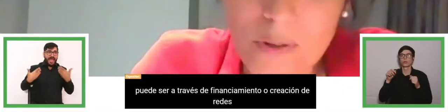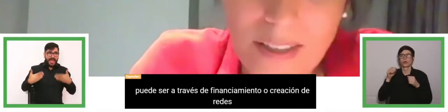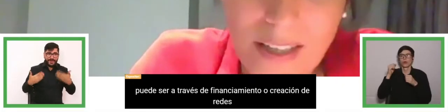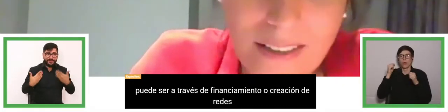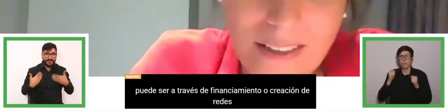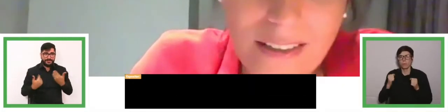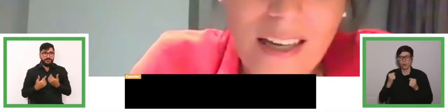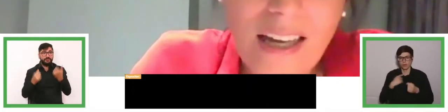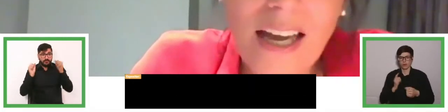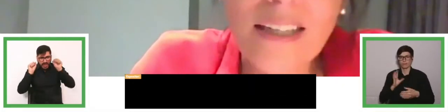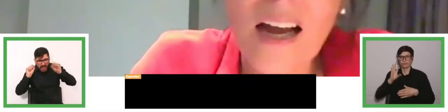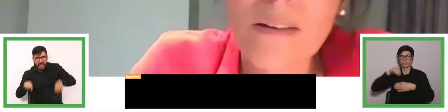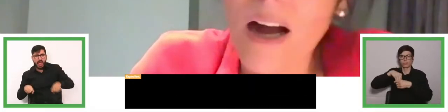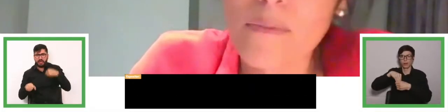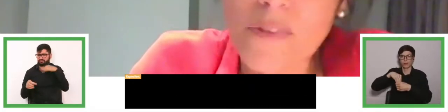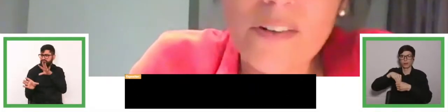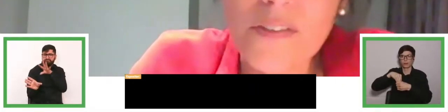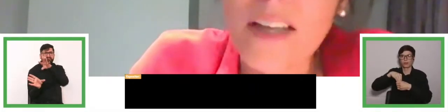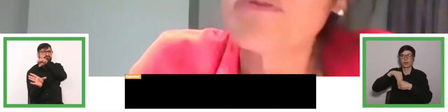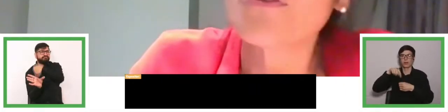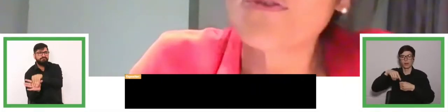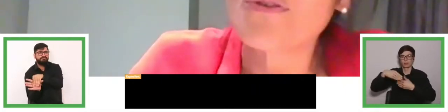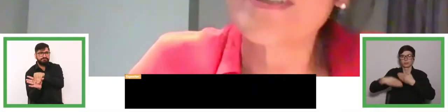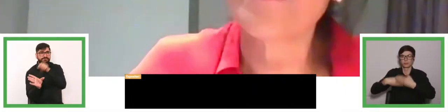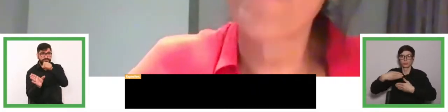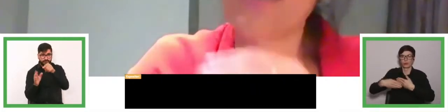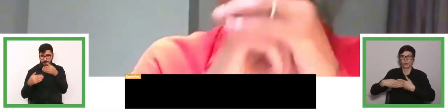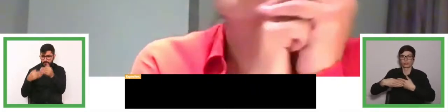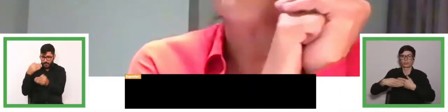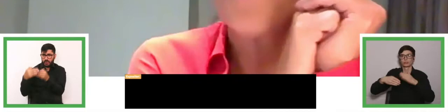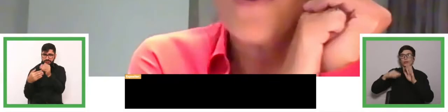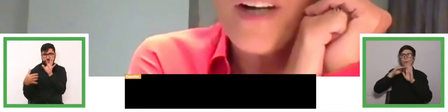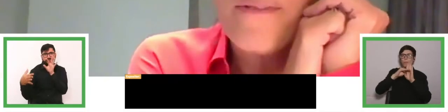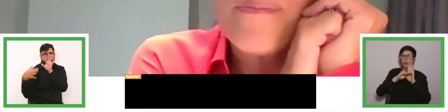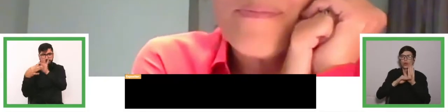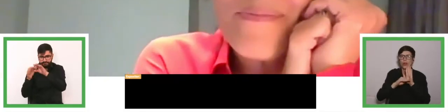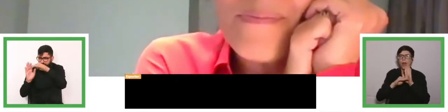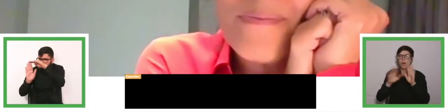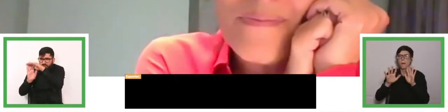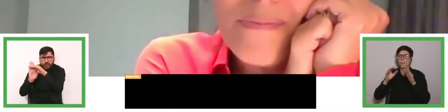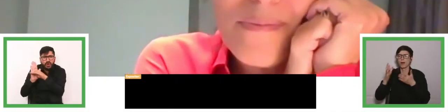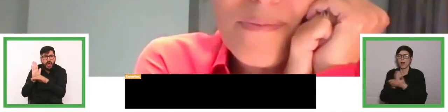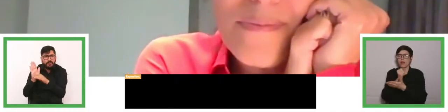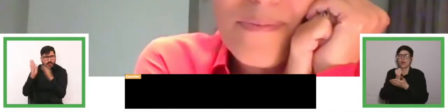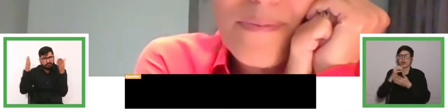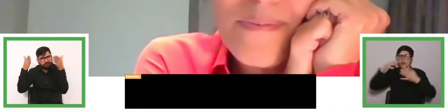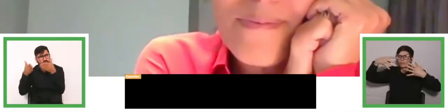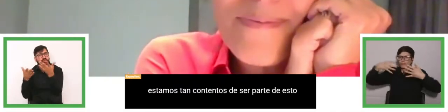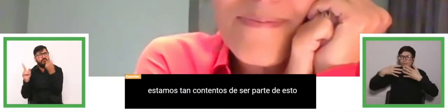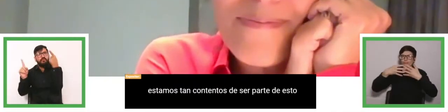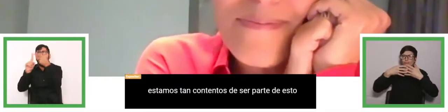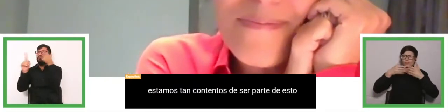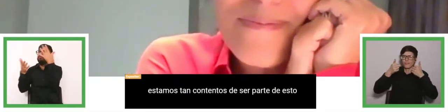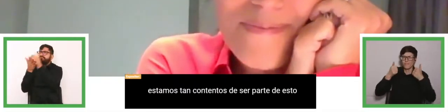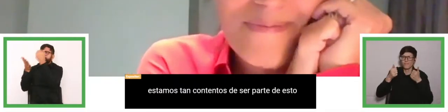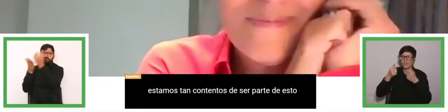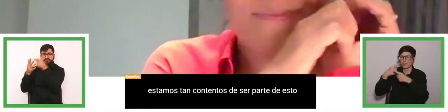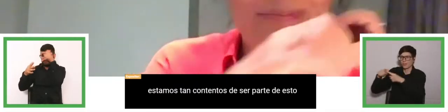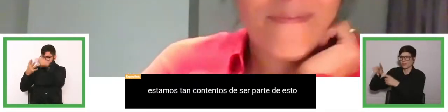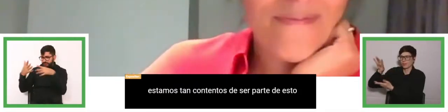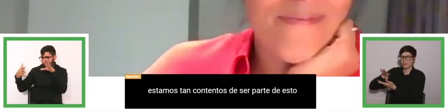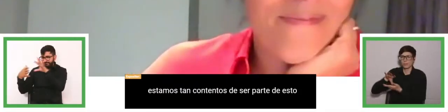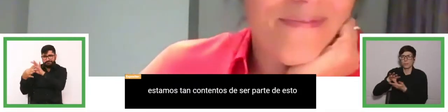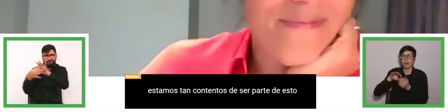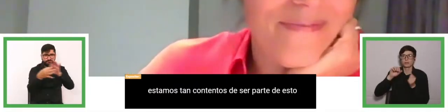and process. And I'm very thankful to the Impact Transfer Program. Thank you very much,